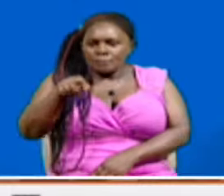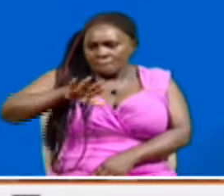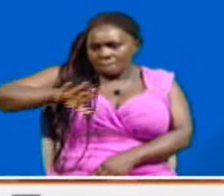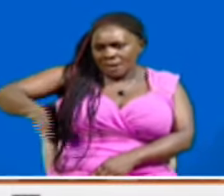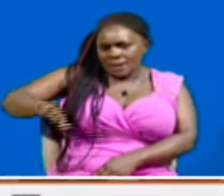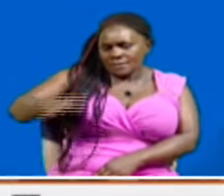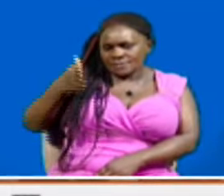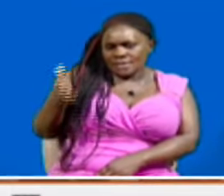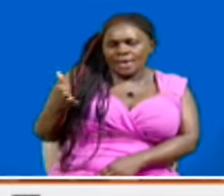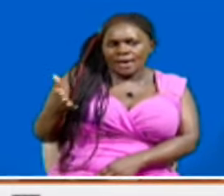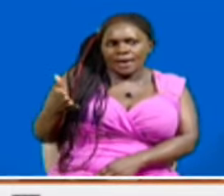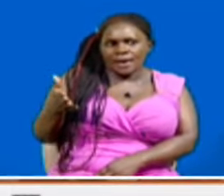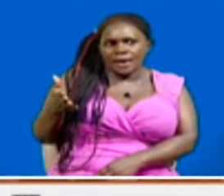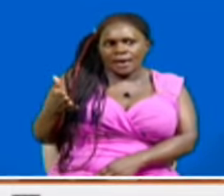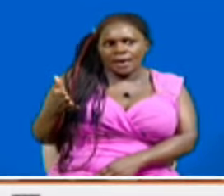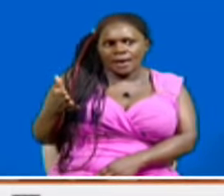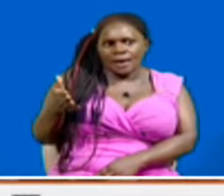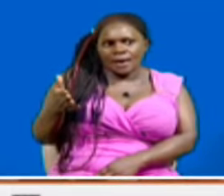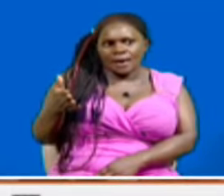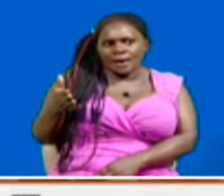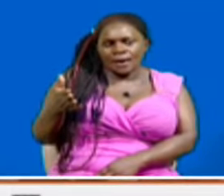left of